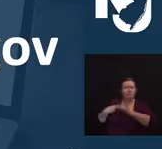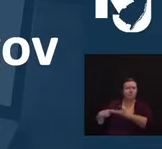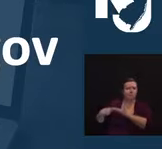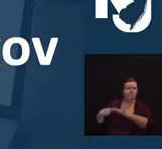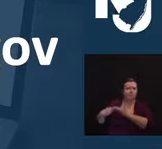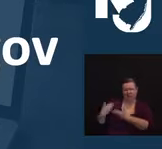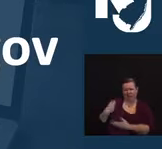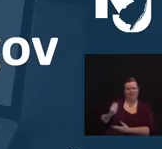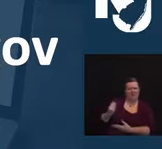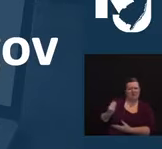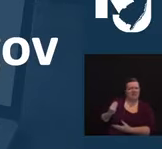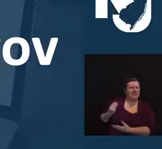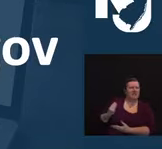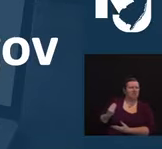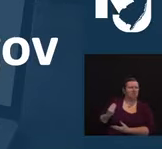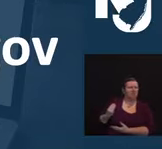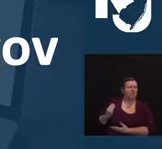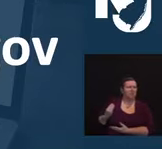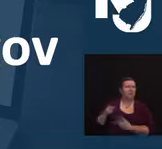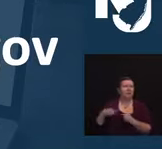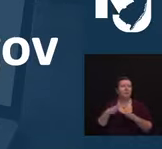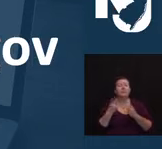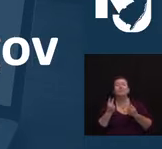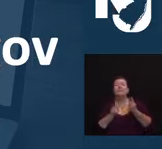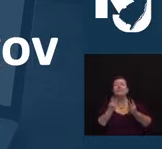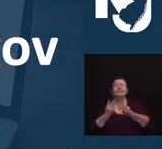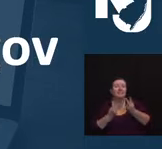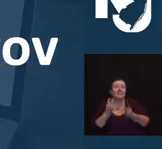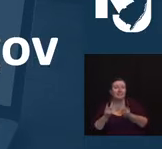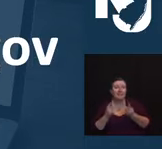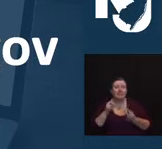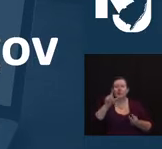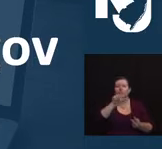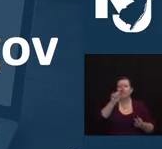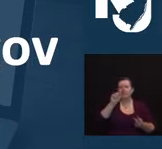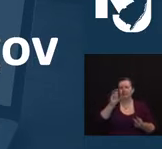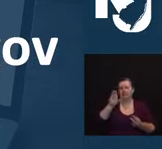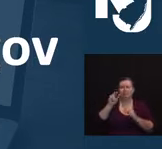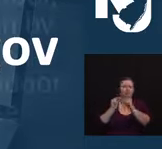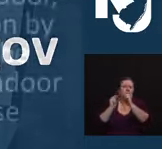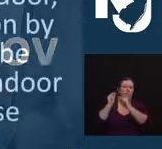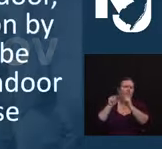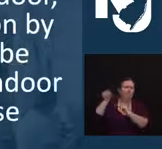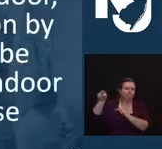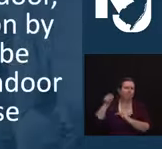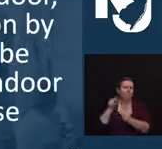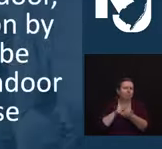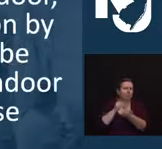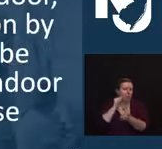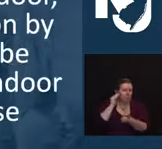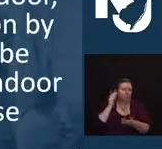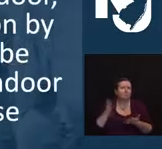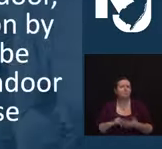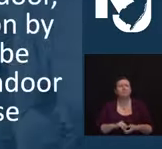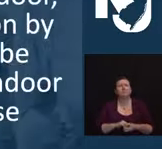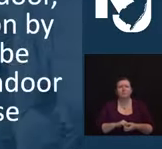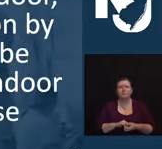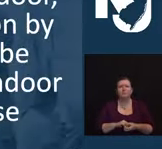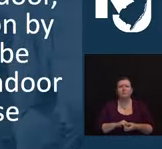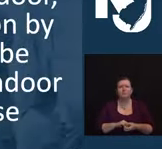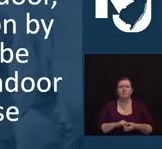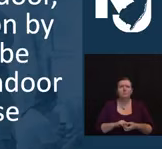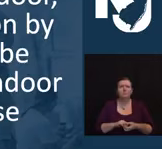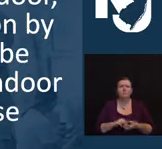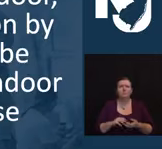to visitations at our long-term care facilities. And it is this, and I want all long-term